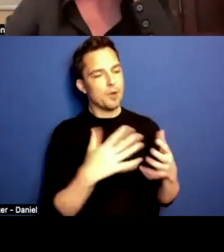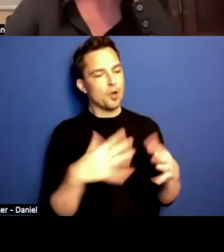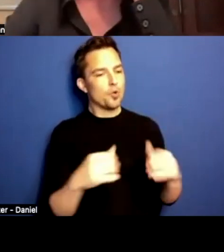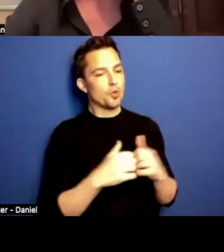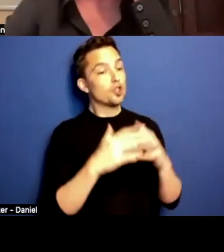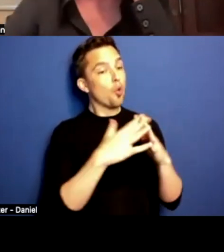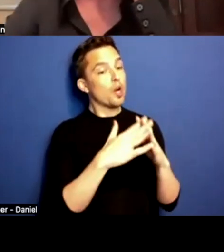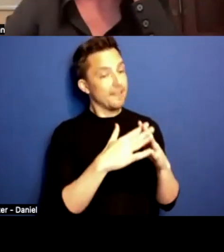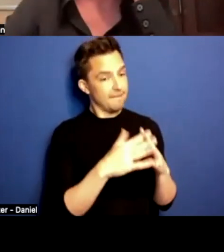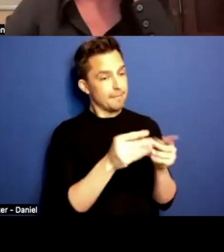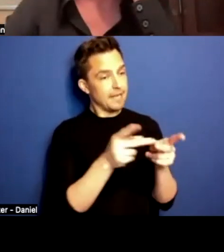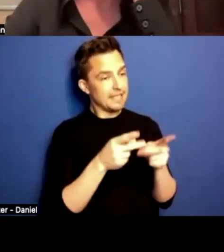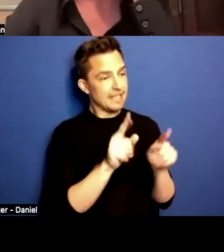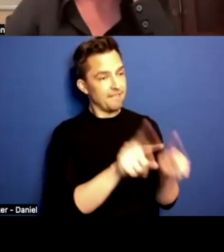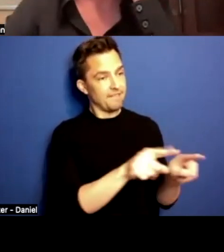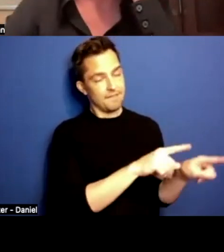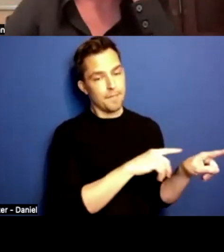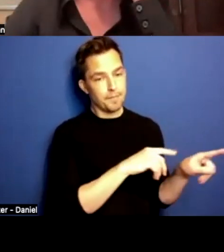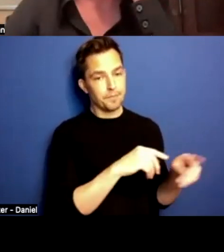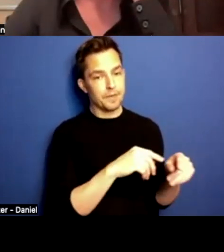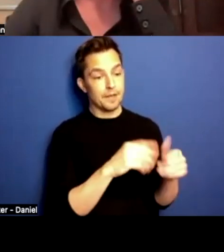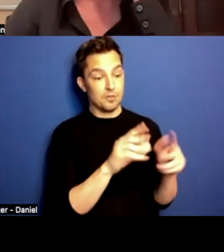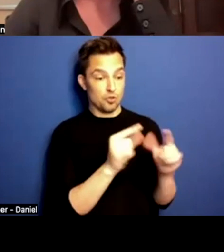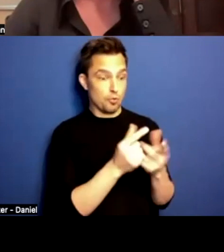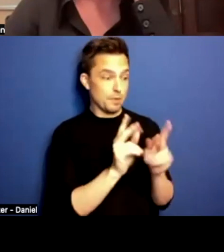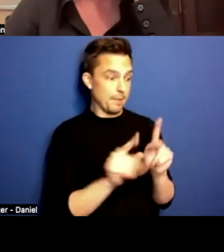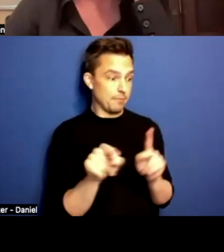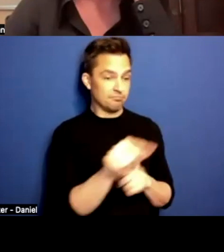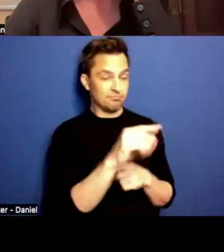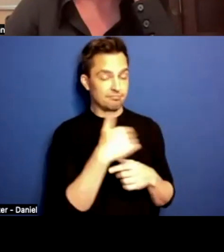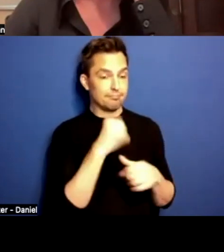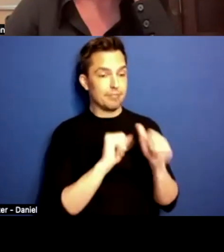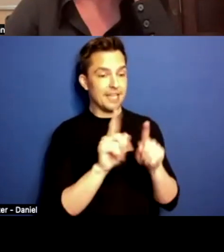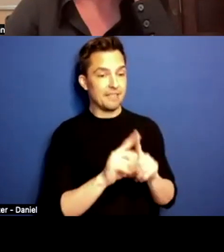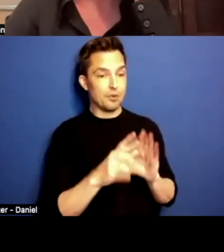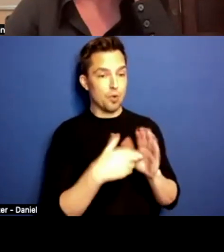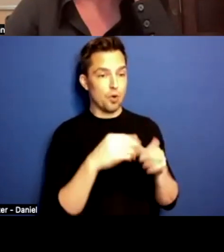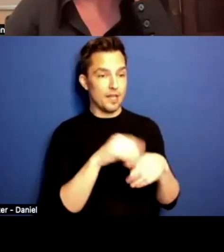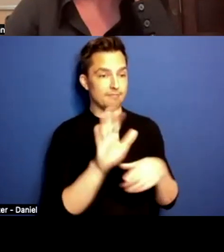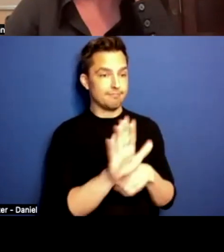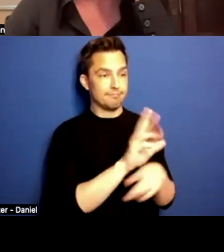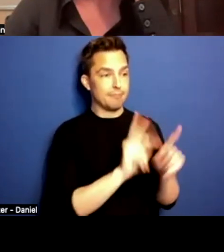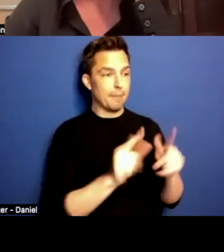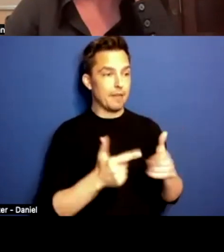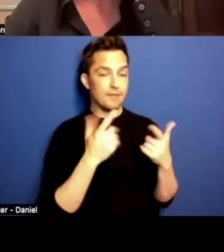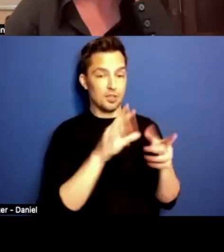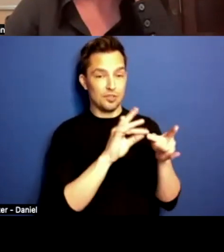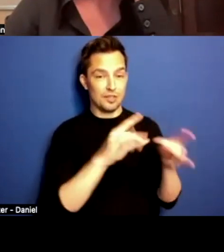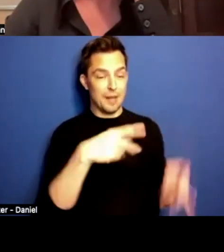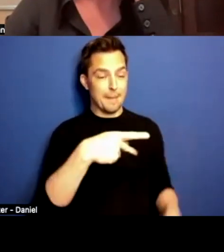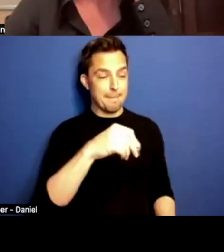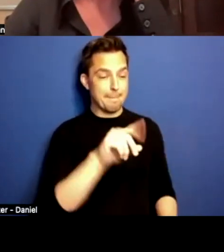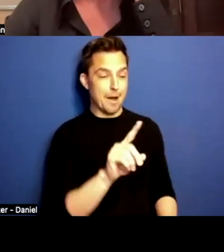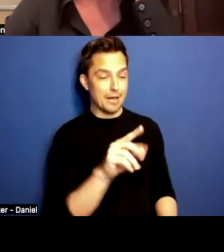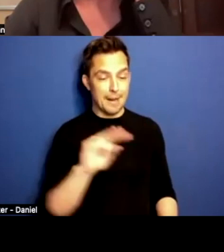I've done, groups of people really play different roles in people's lives. So when you talked about like the pod mapping, Lisa,